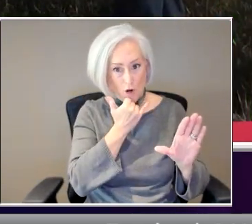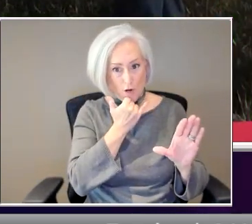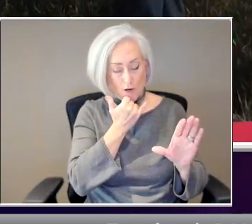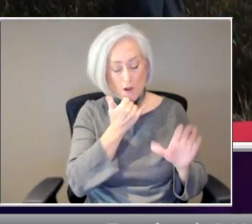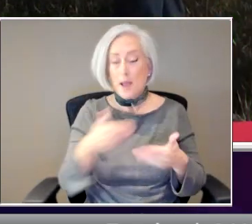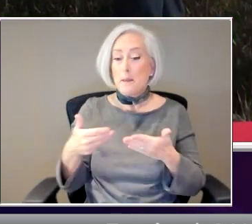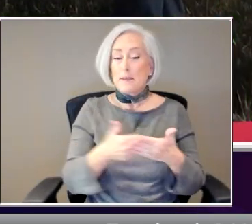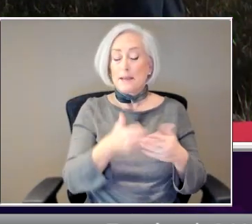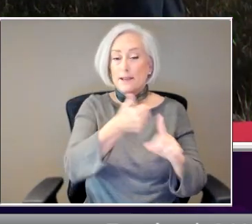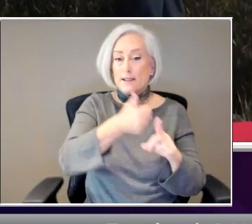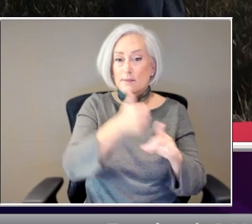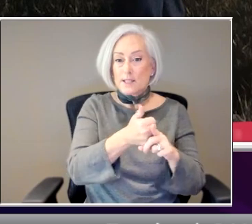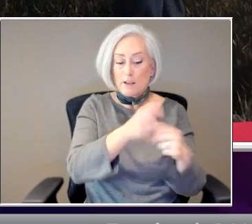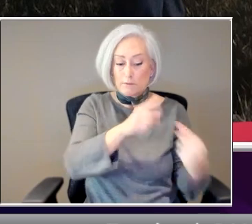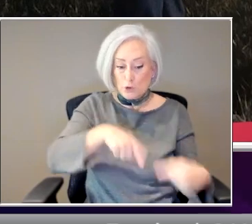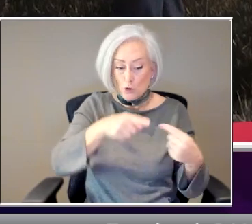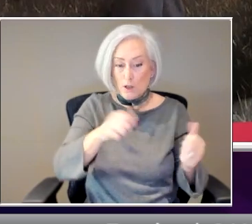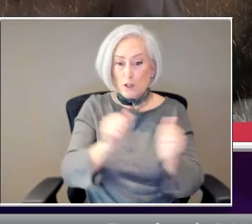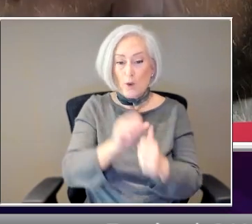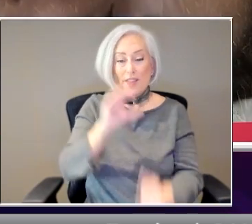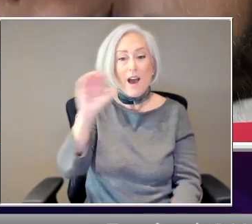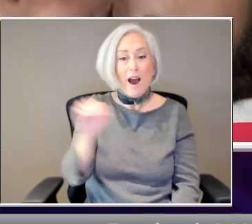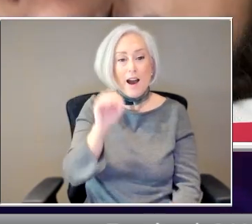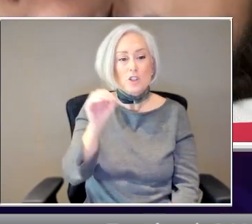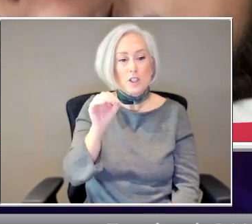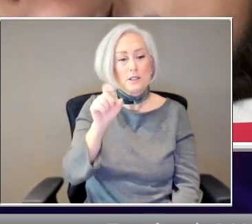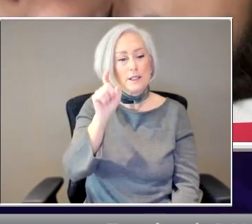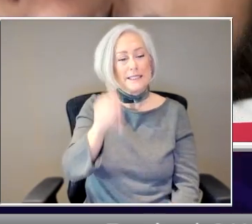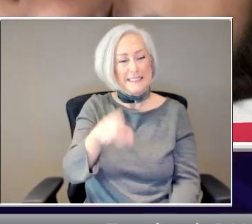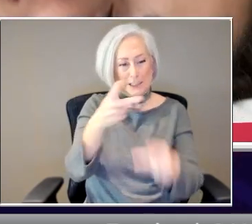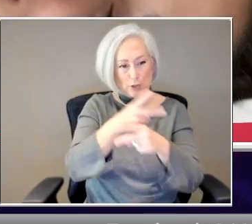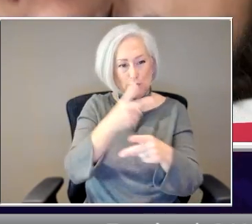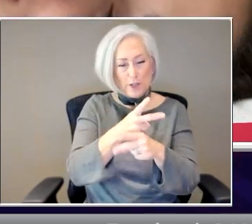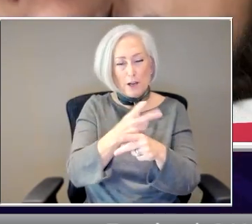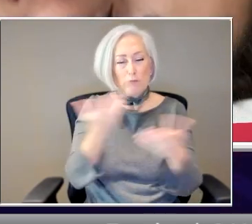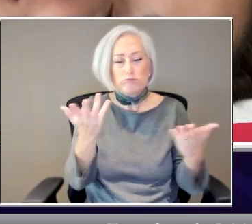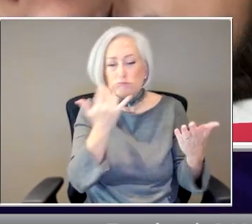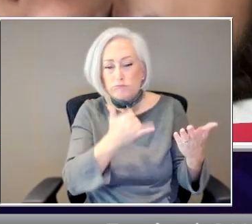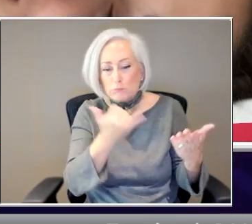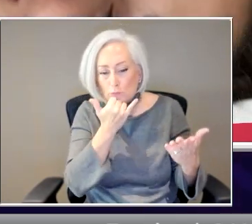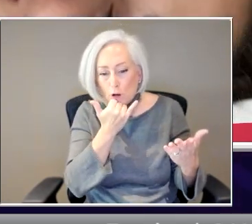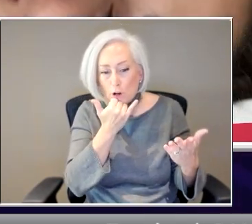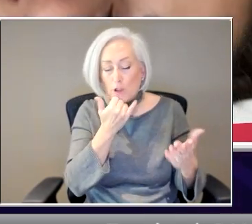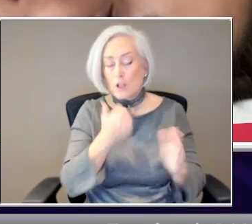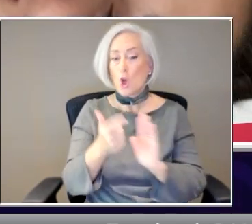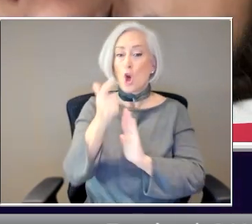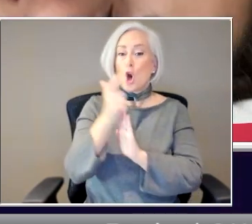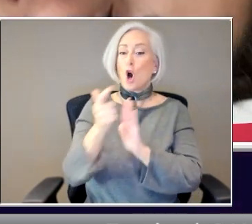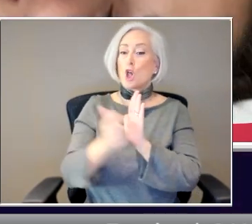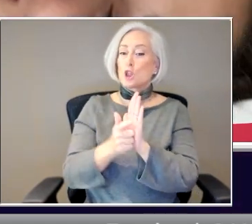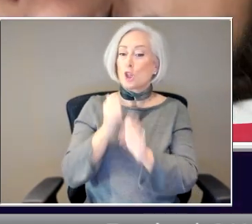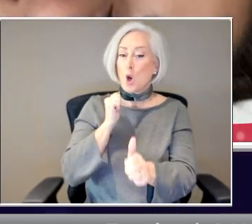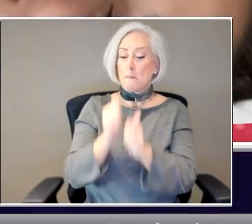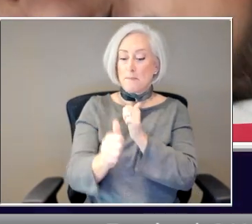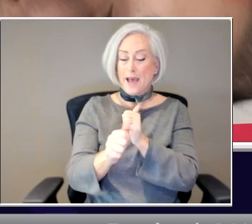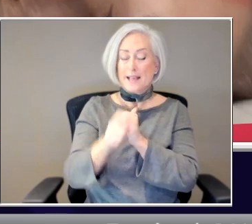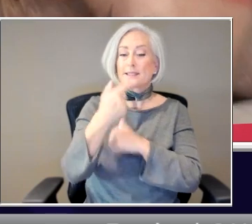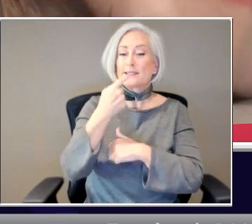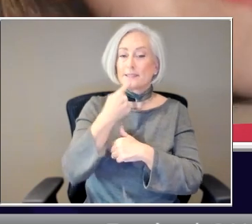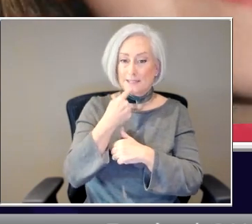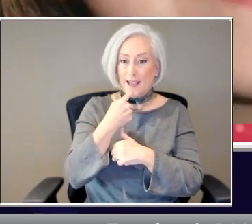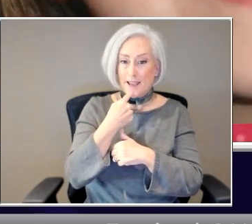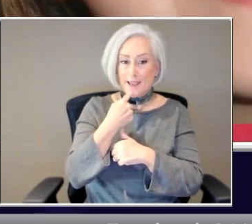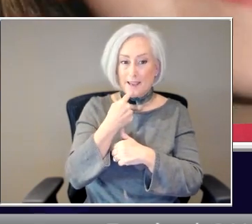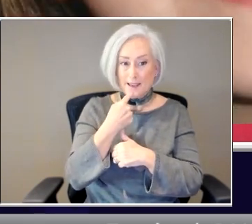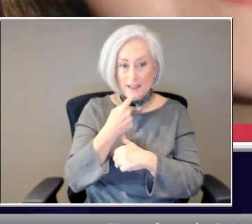worked up. And it's nice to know that there was legislation that passed that requires babies to have a pulse oximeter